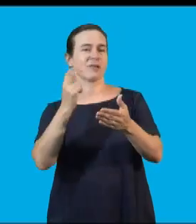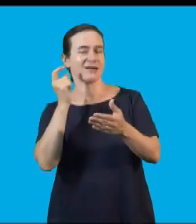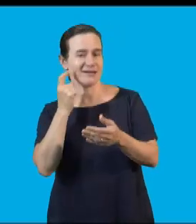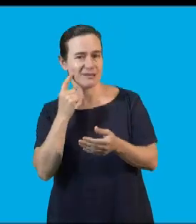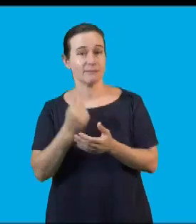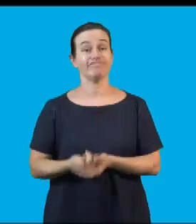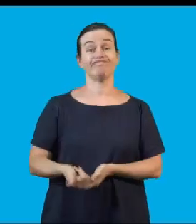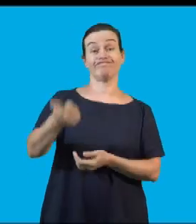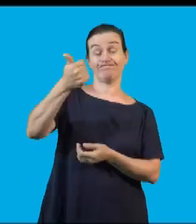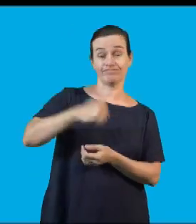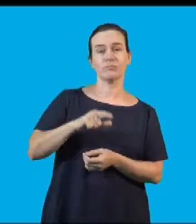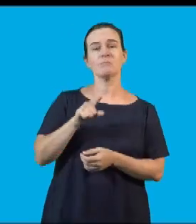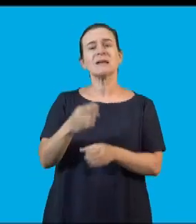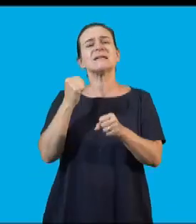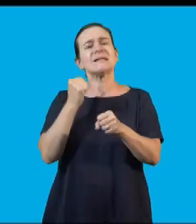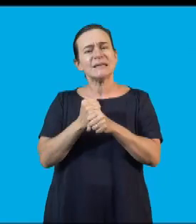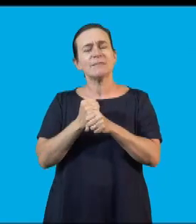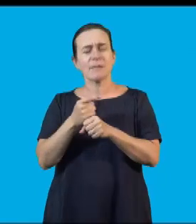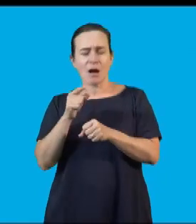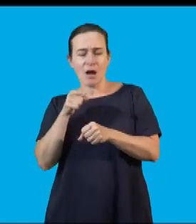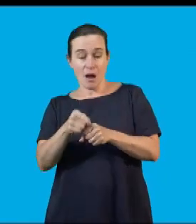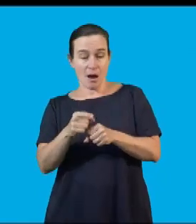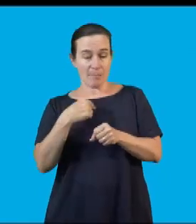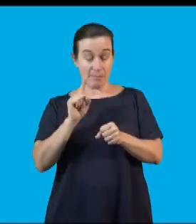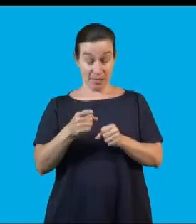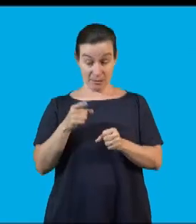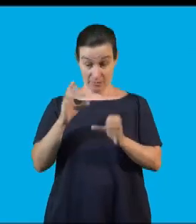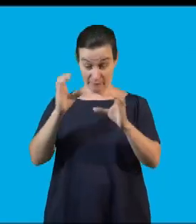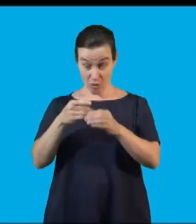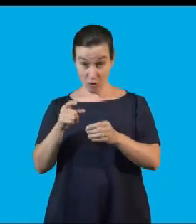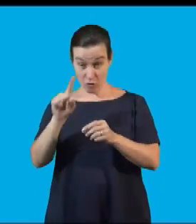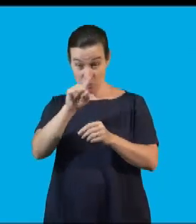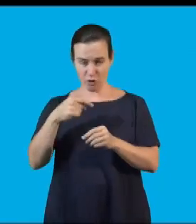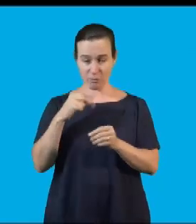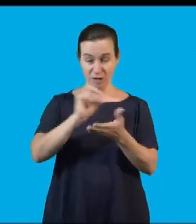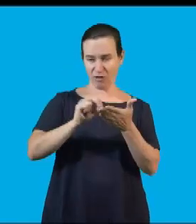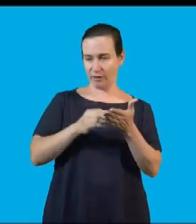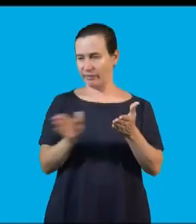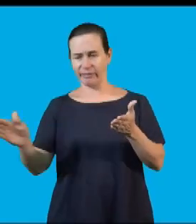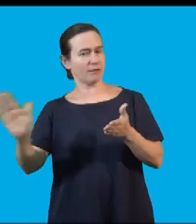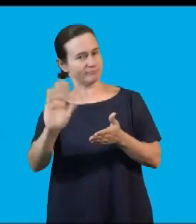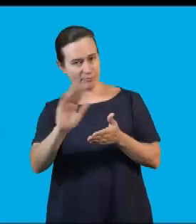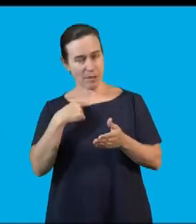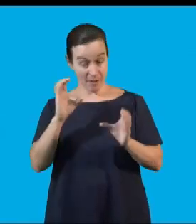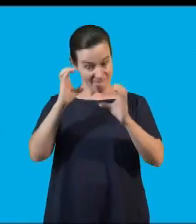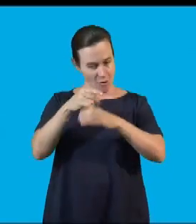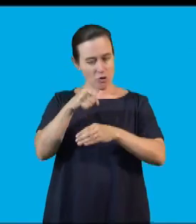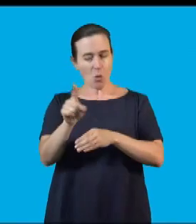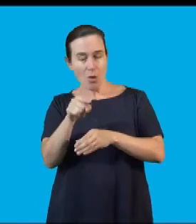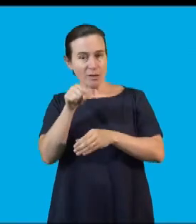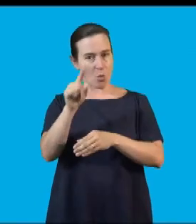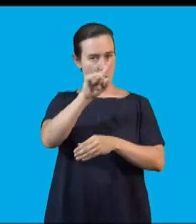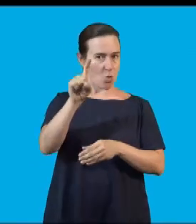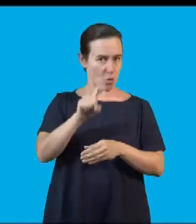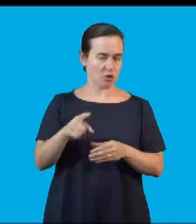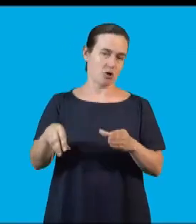Keep the content appropriate. Focus on the question, answer what is asked, and add detail to the information